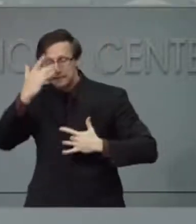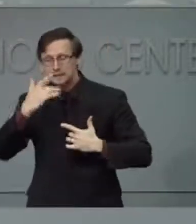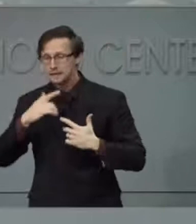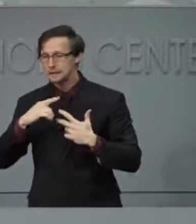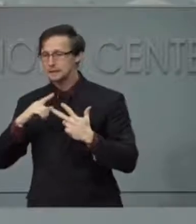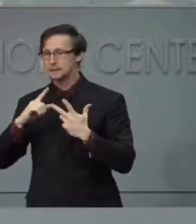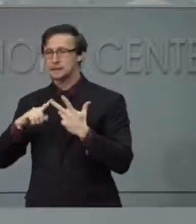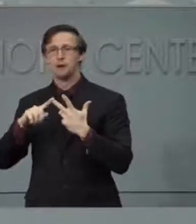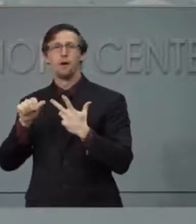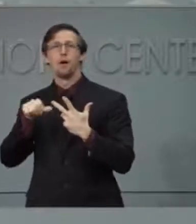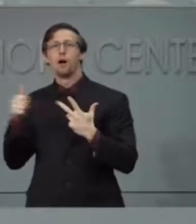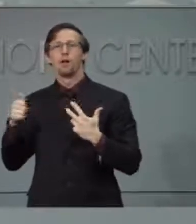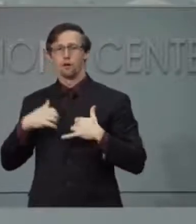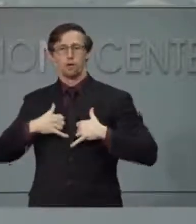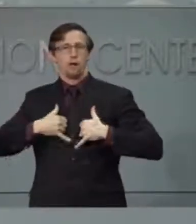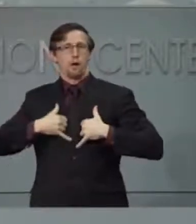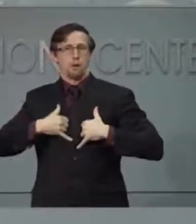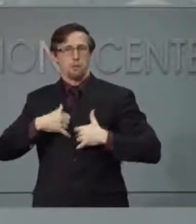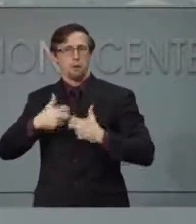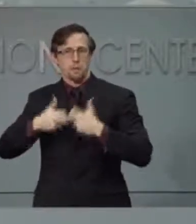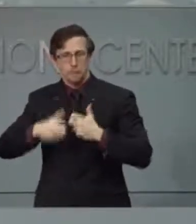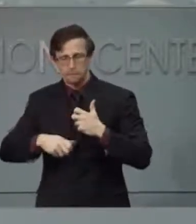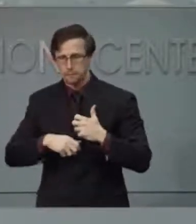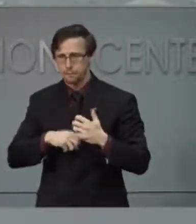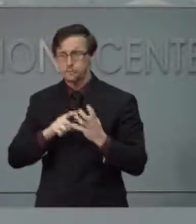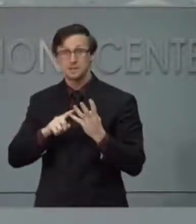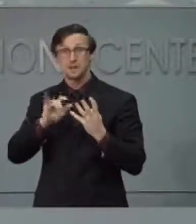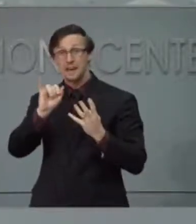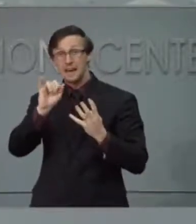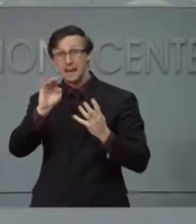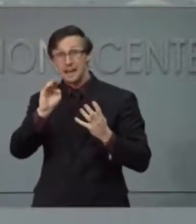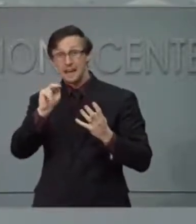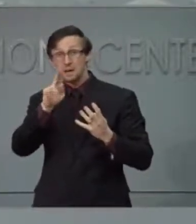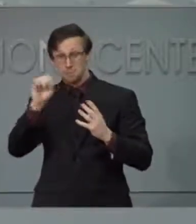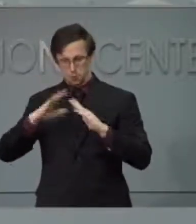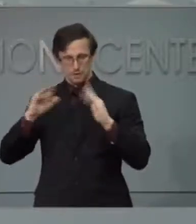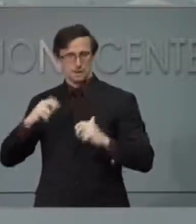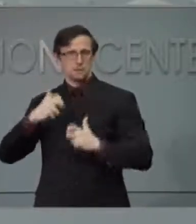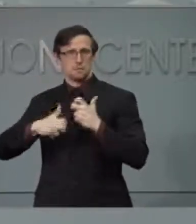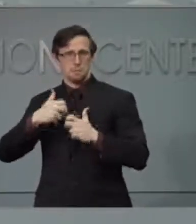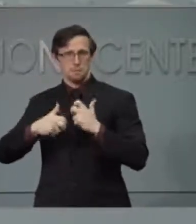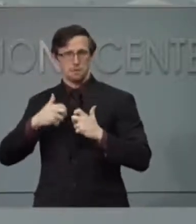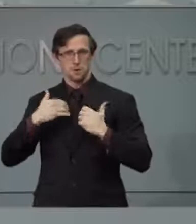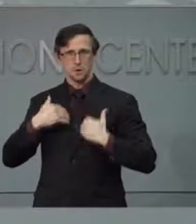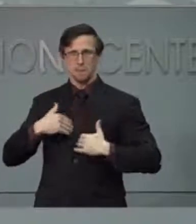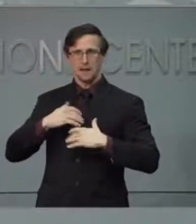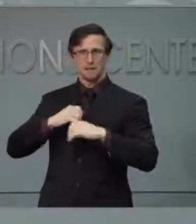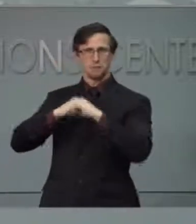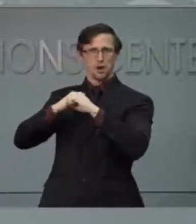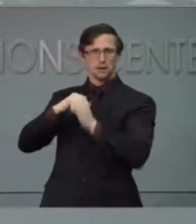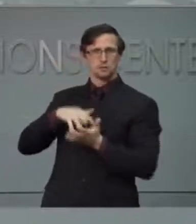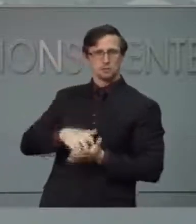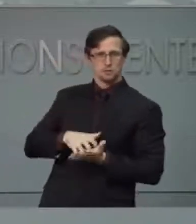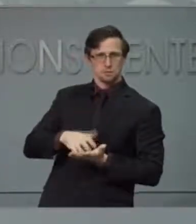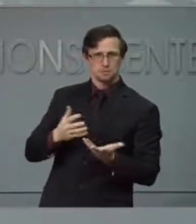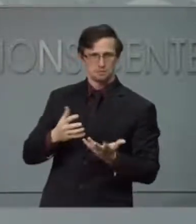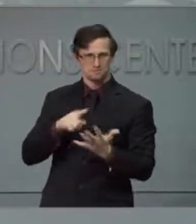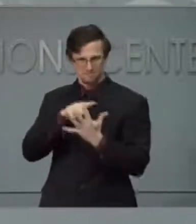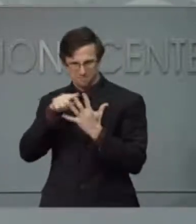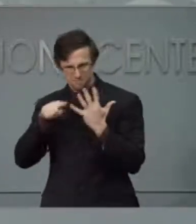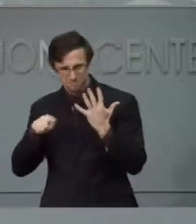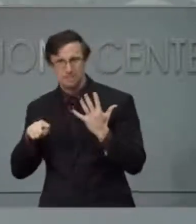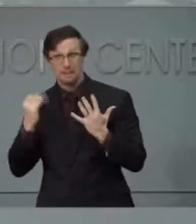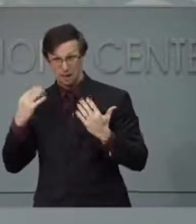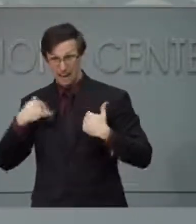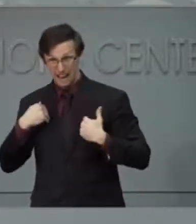or underlying lung disease, or immunodeficiency, problems with your immune system. Those are the kinds of chronic diseases. And we know if you